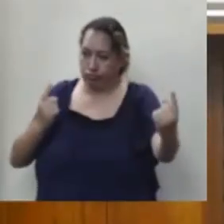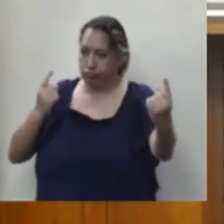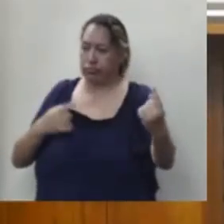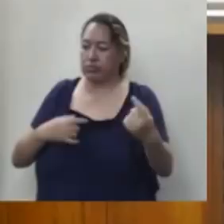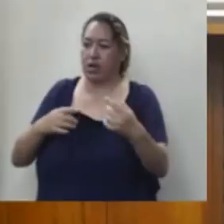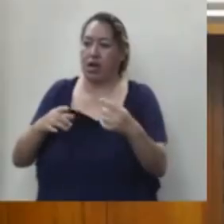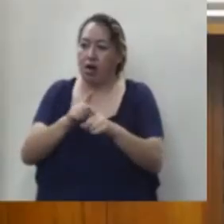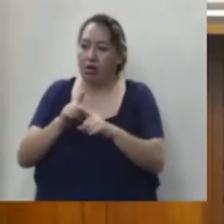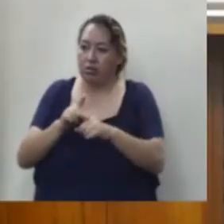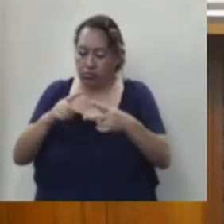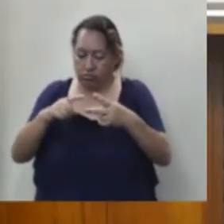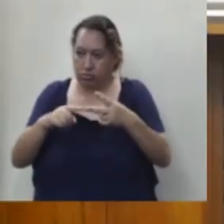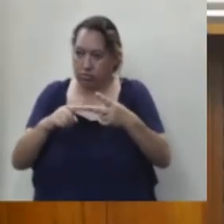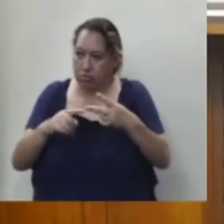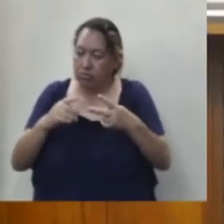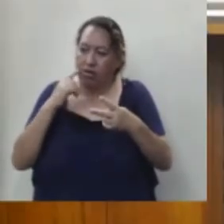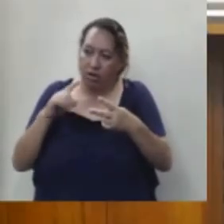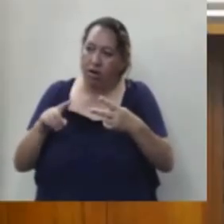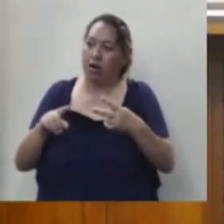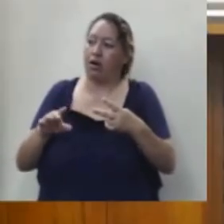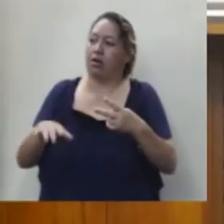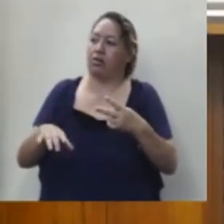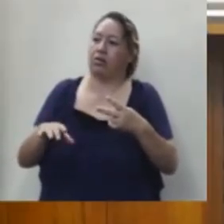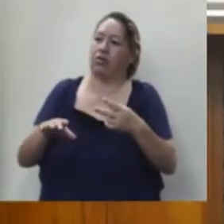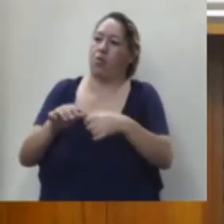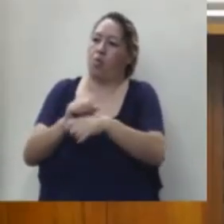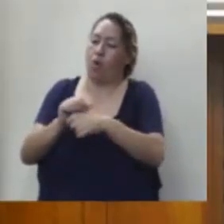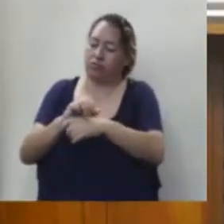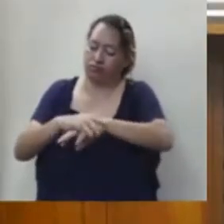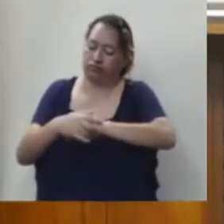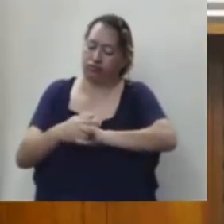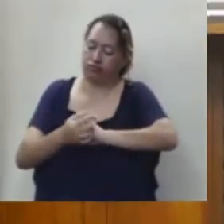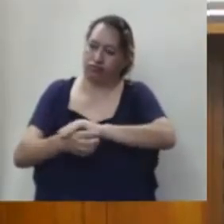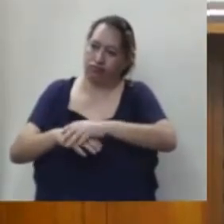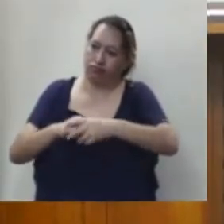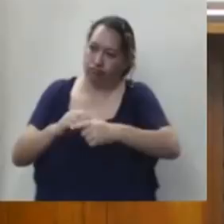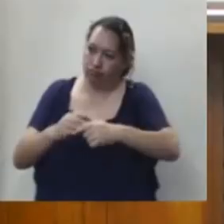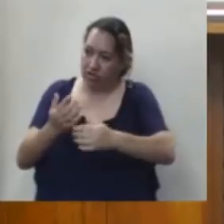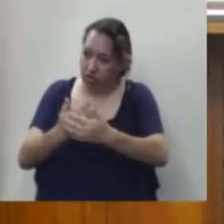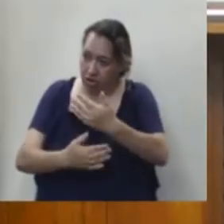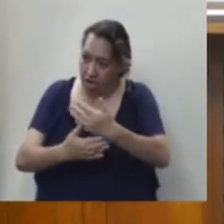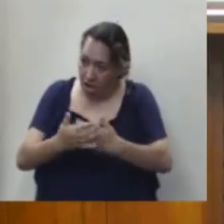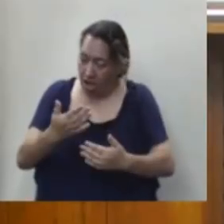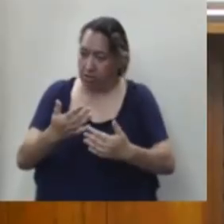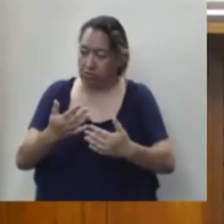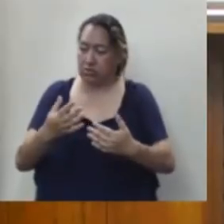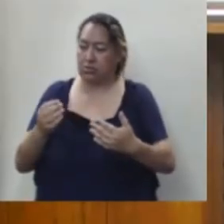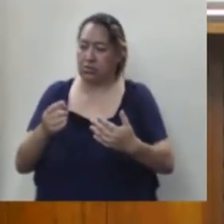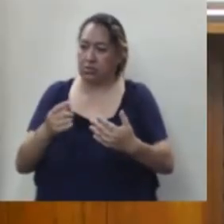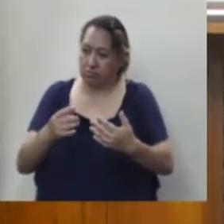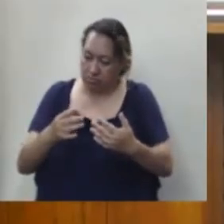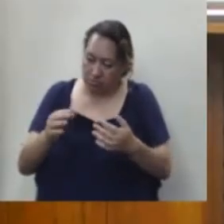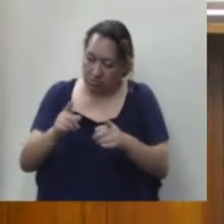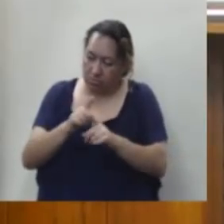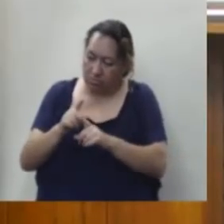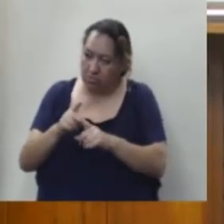these preventive measures continue out throughout the 4 phases. And what they are looking at